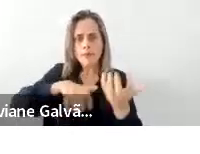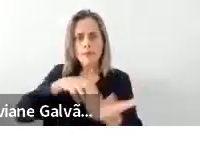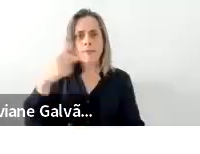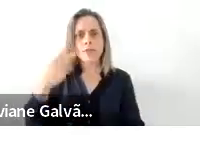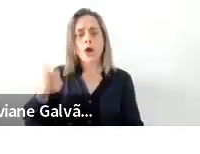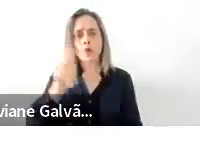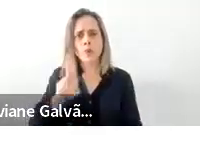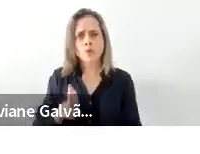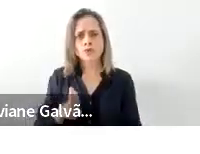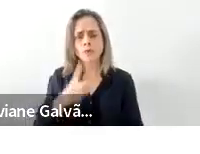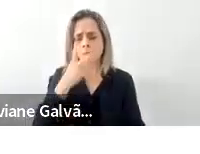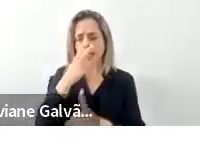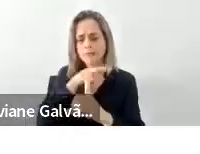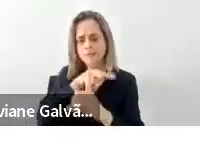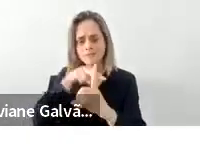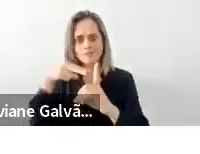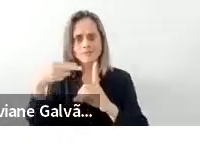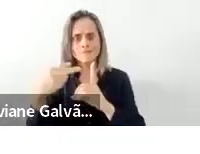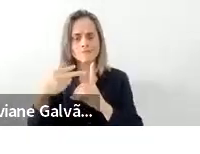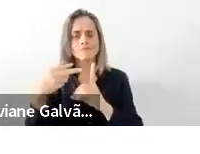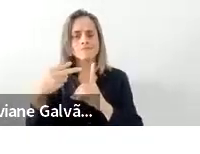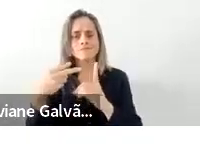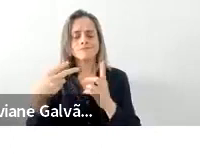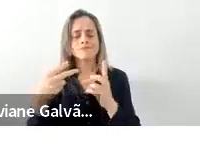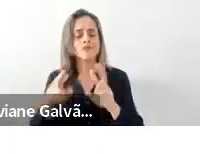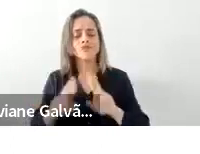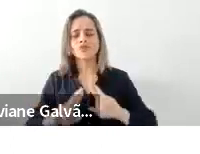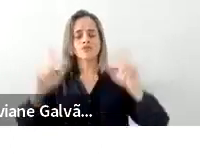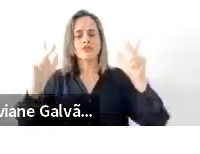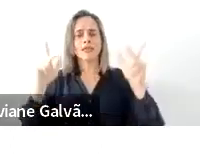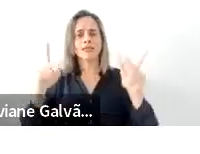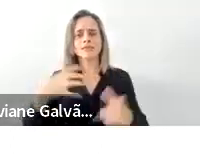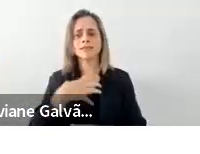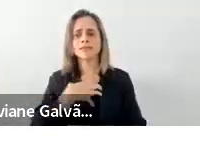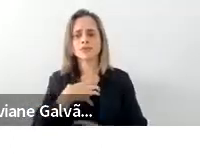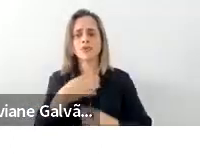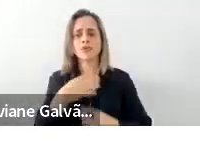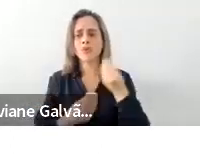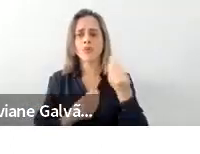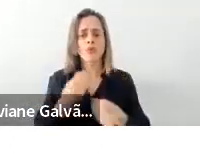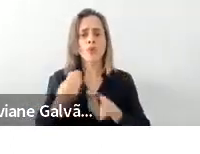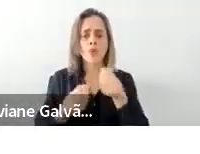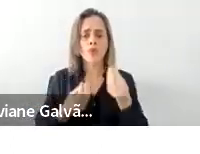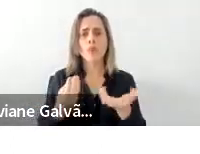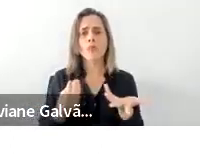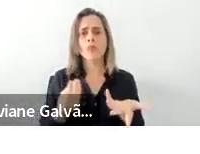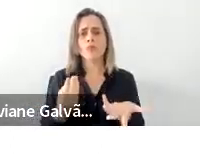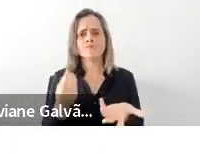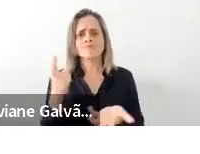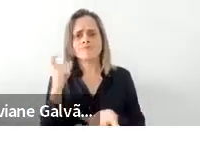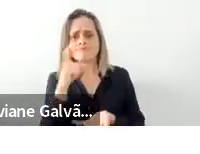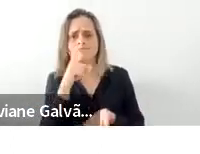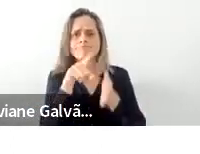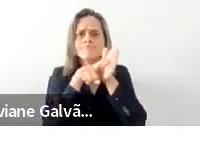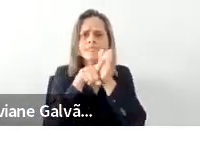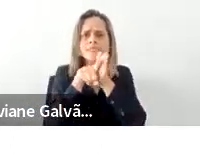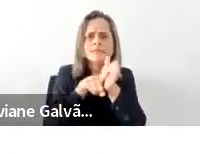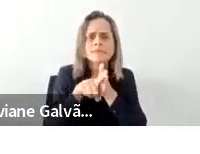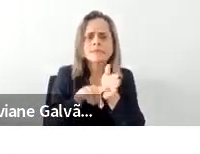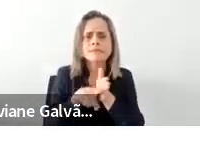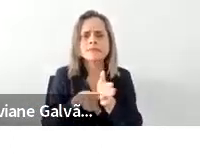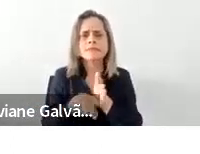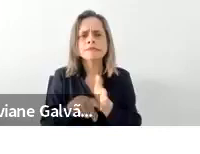and iconoclasm, its blinding insights, its colossal achievements,